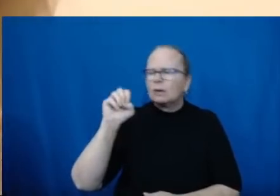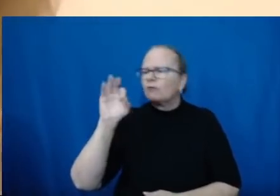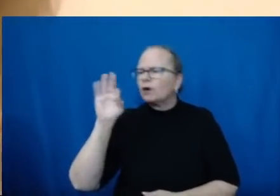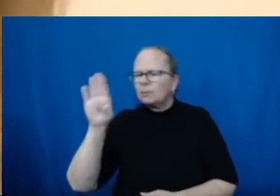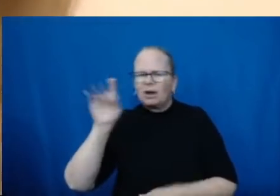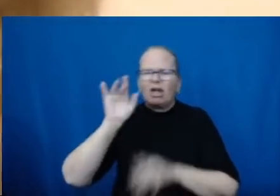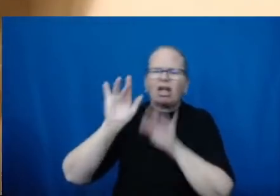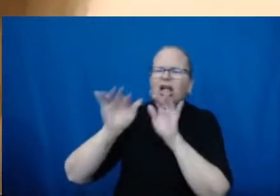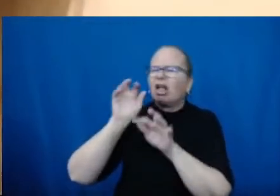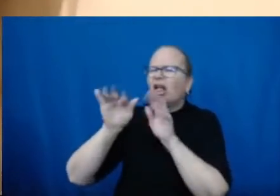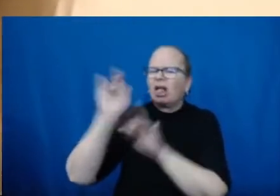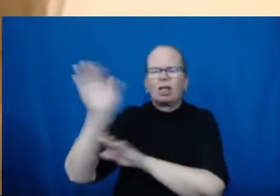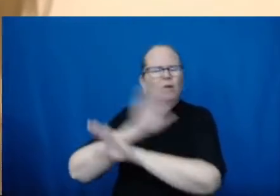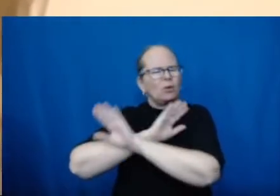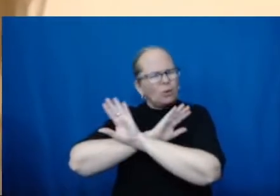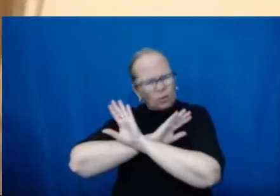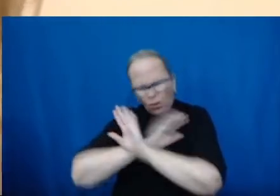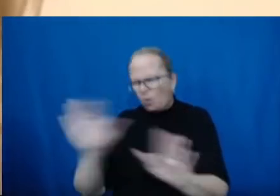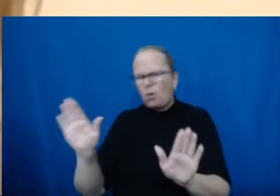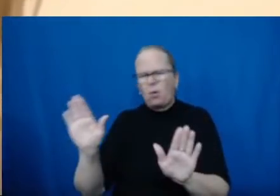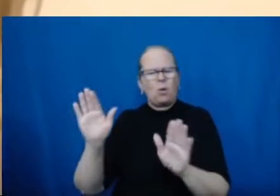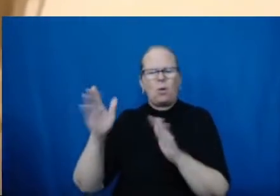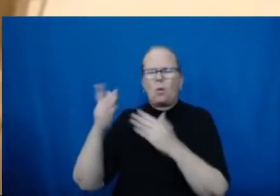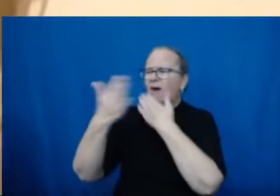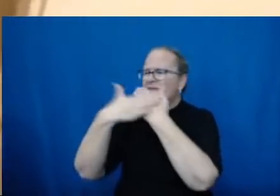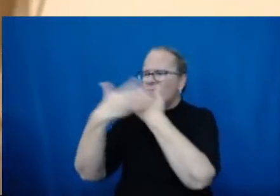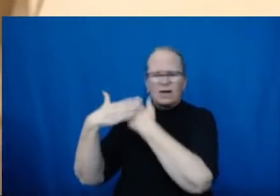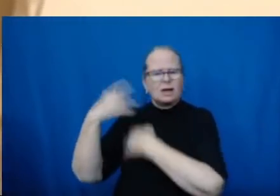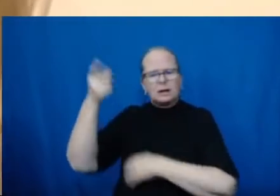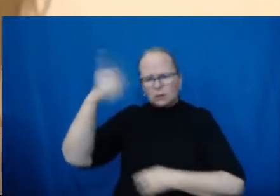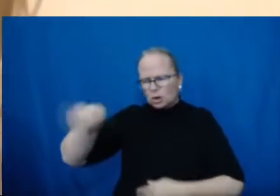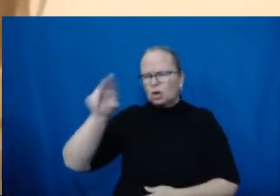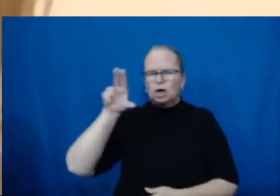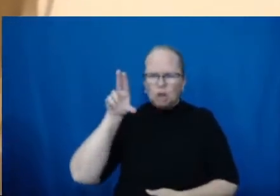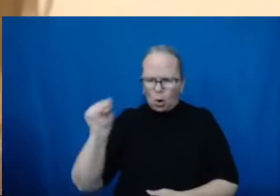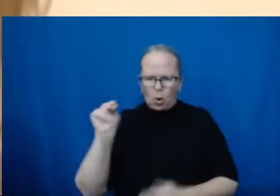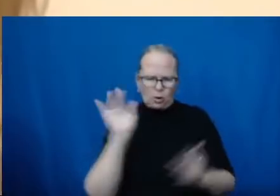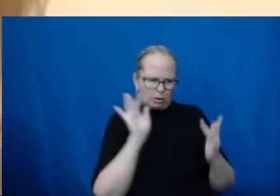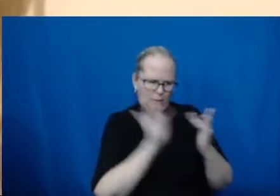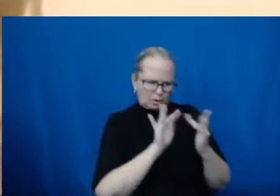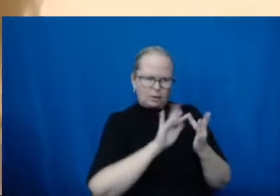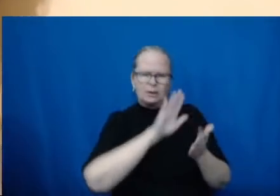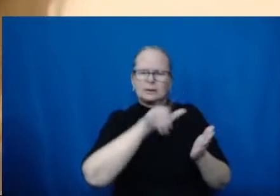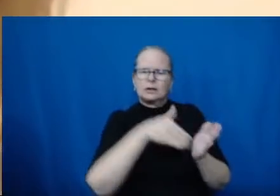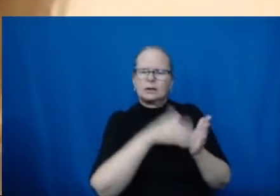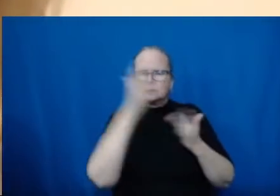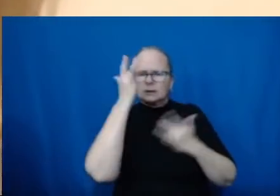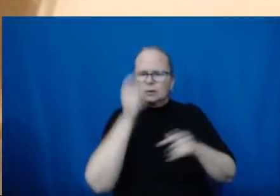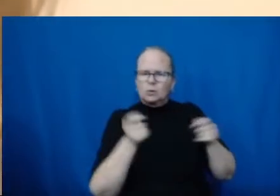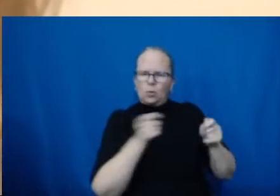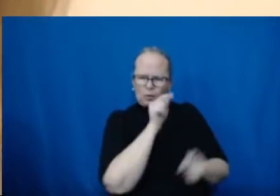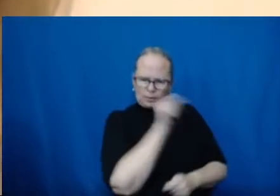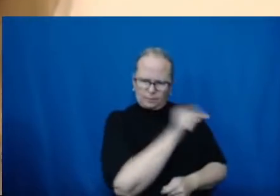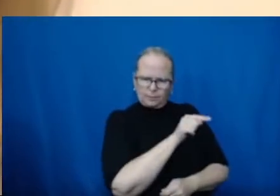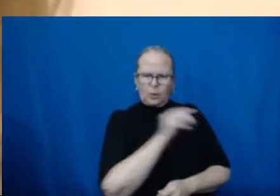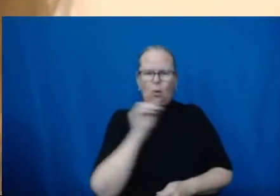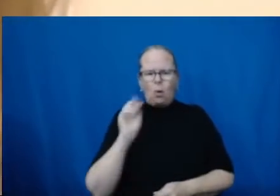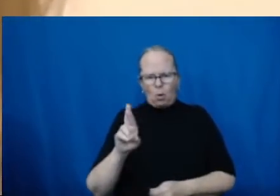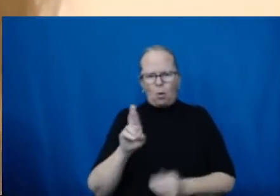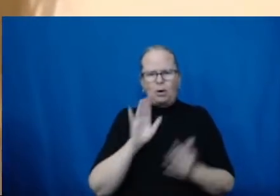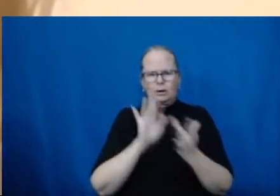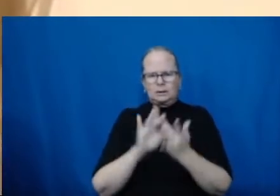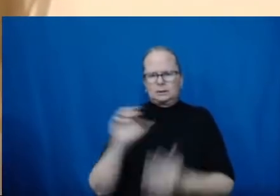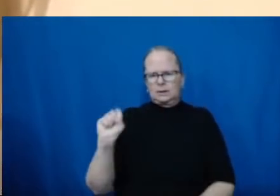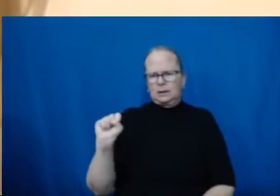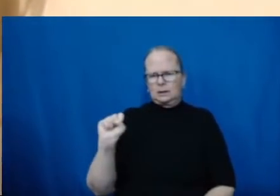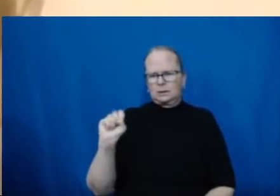or SOGC, so big pregnancy organizations, because all the big pregnancy organizations are supporting vaccination and